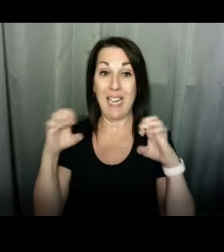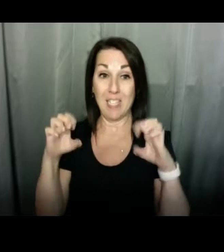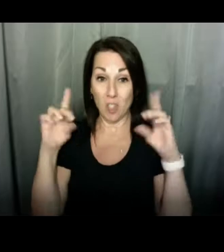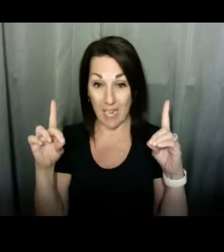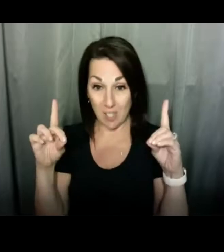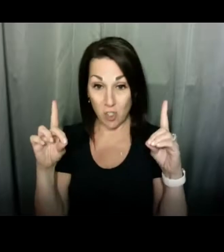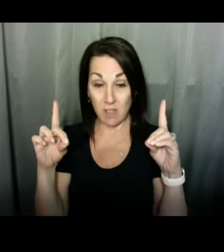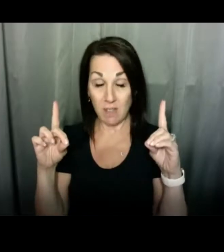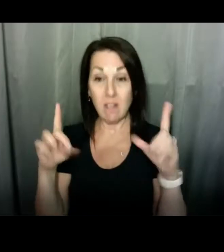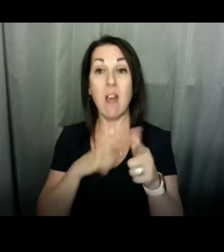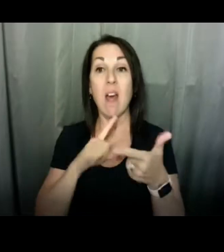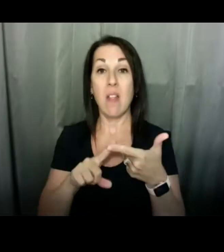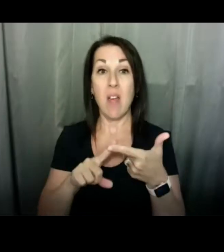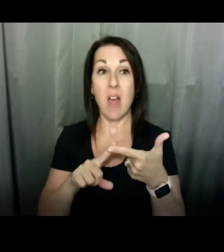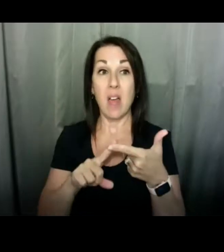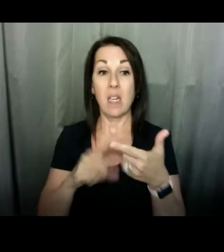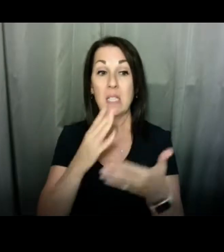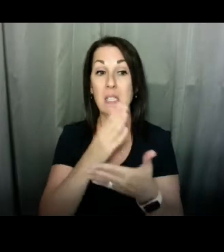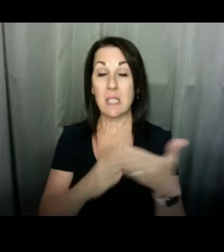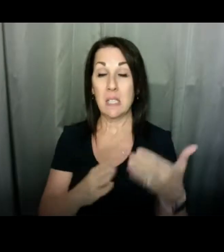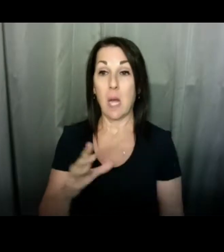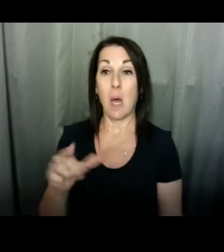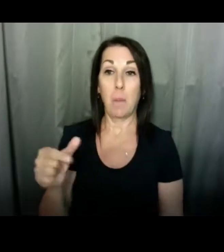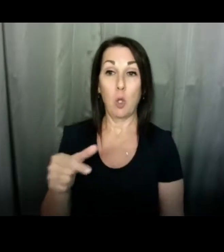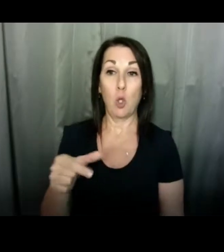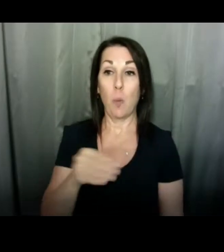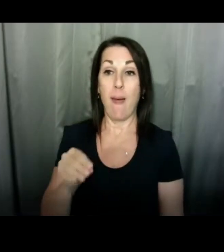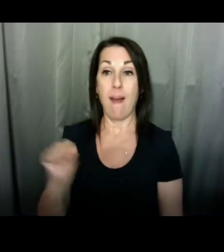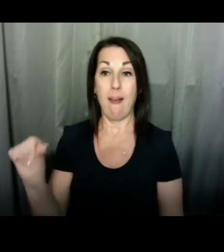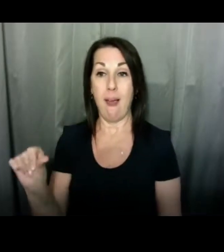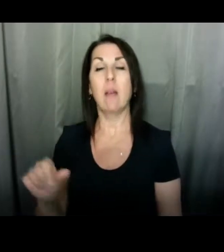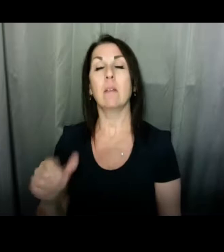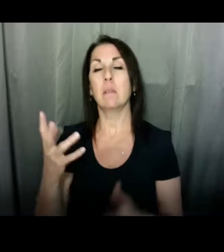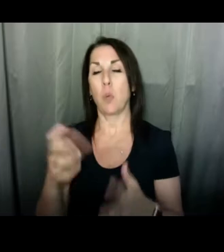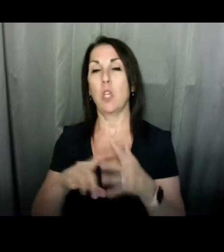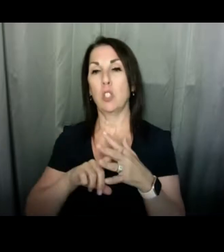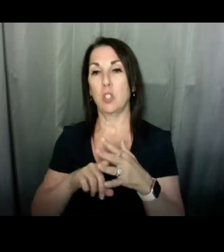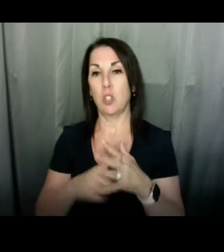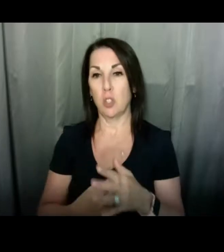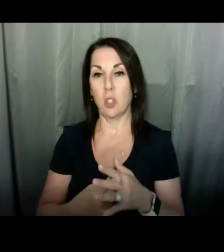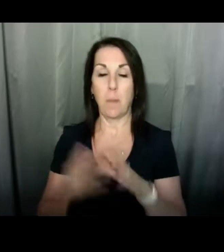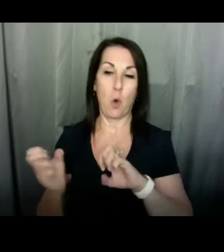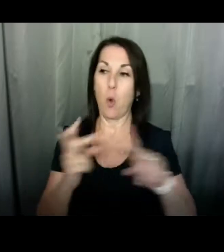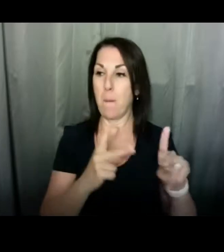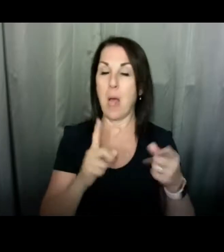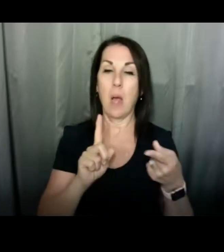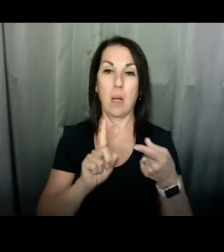And then we'll go to some Q&A. So I just want to go back to just what